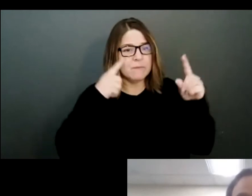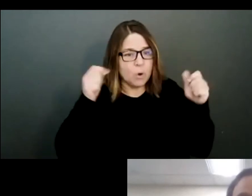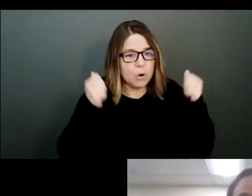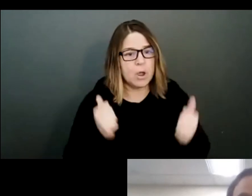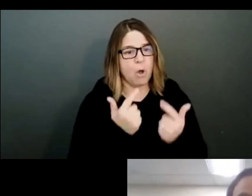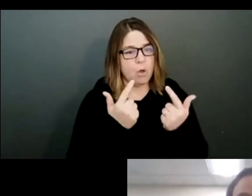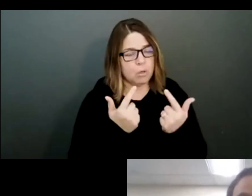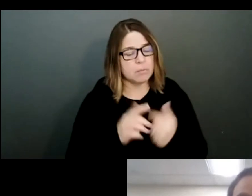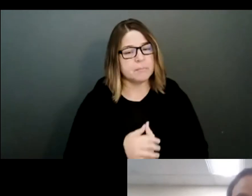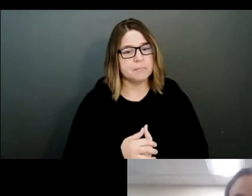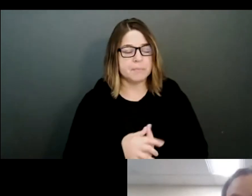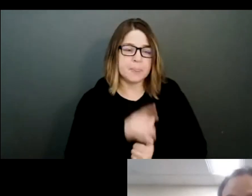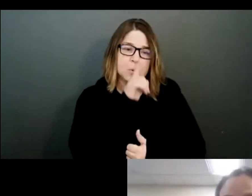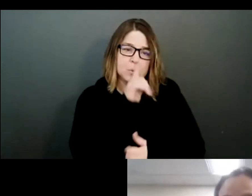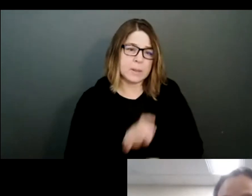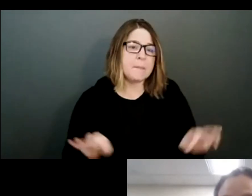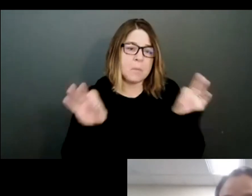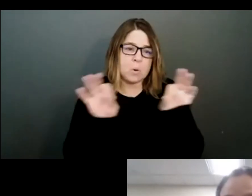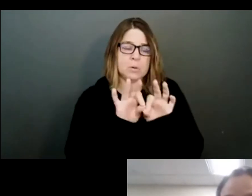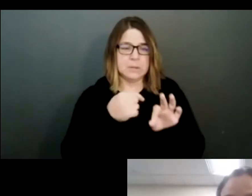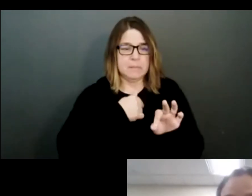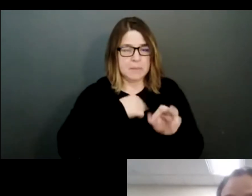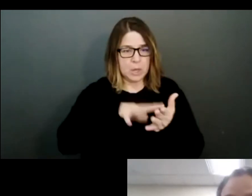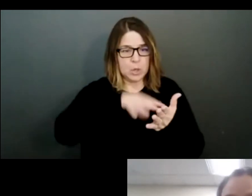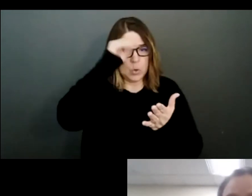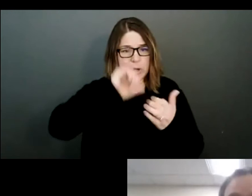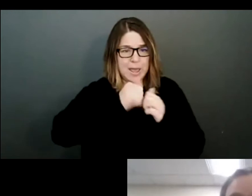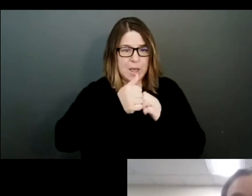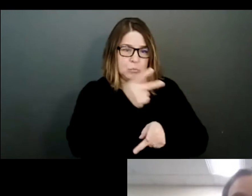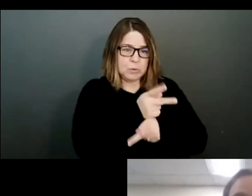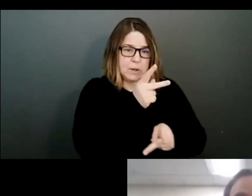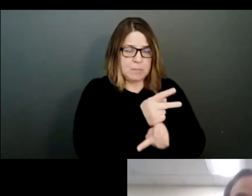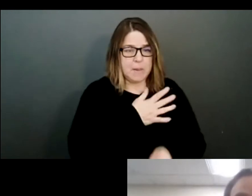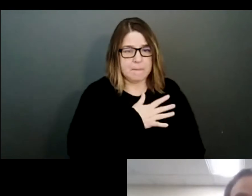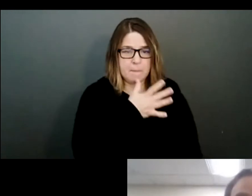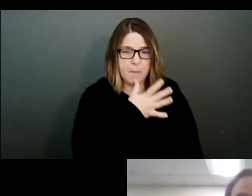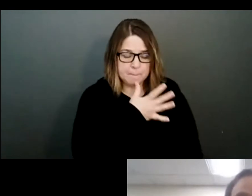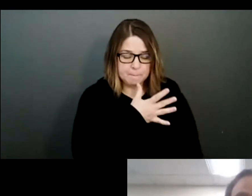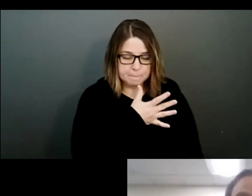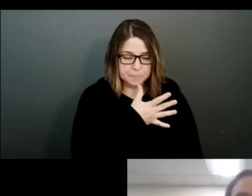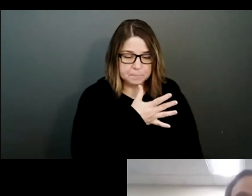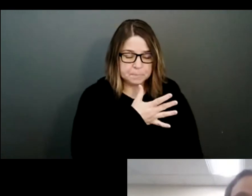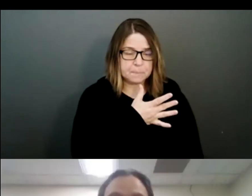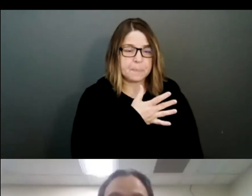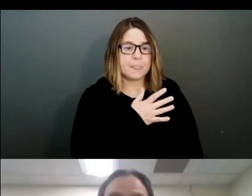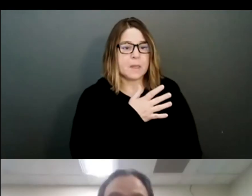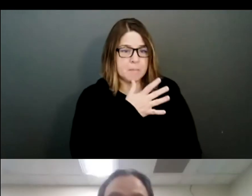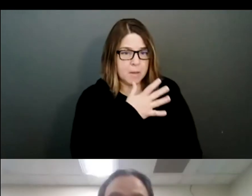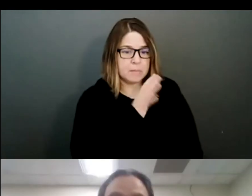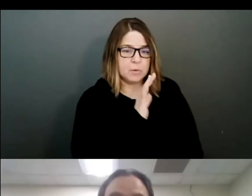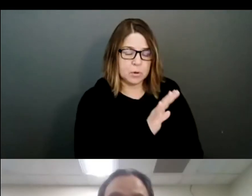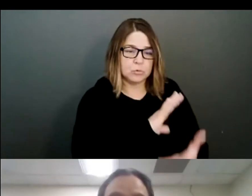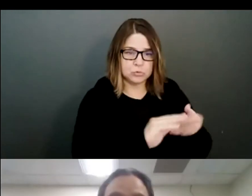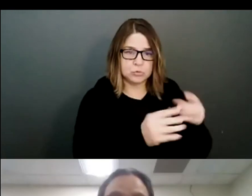as I learn to be a caregiver for my mom, and the stories that she has told me and the stories she hasn't